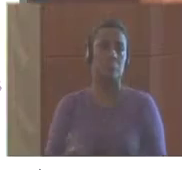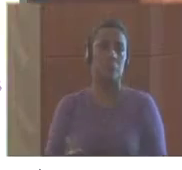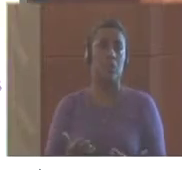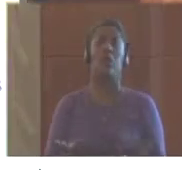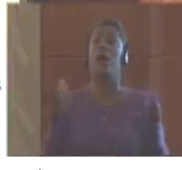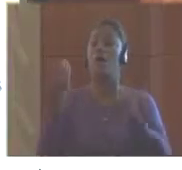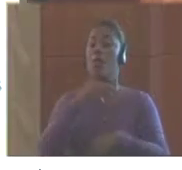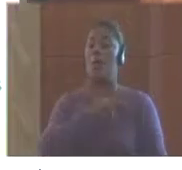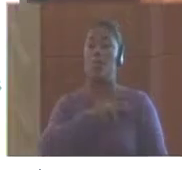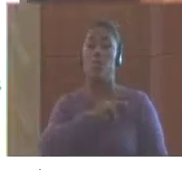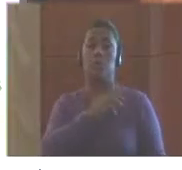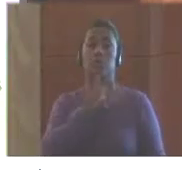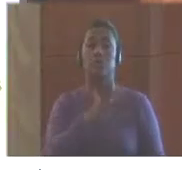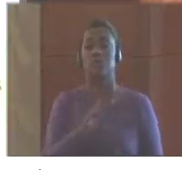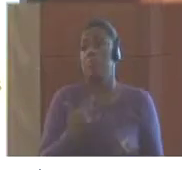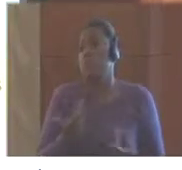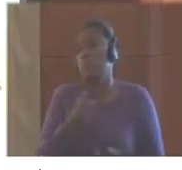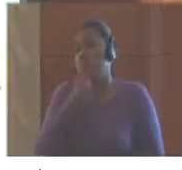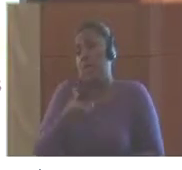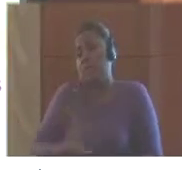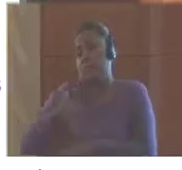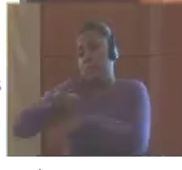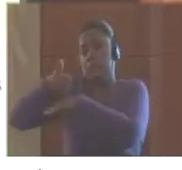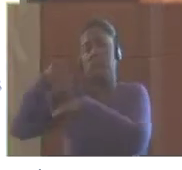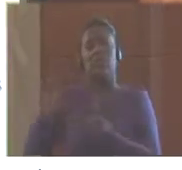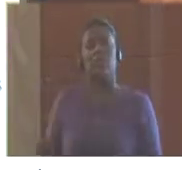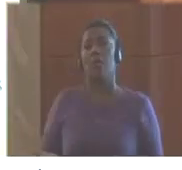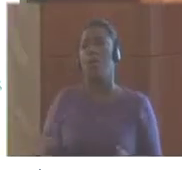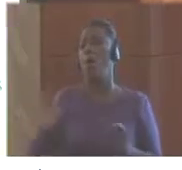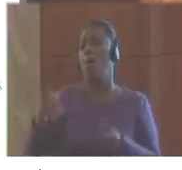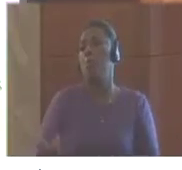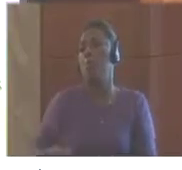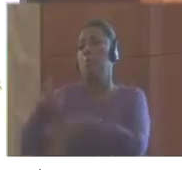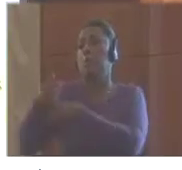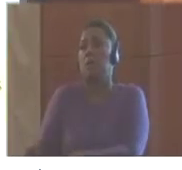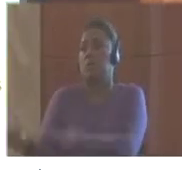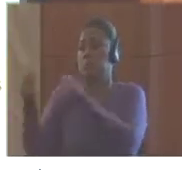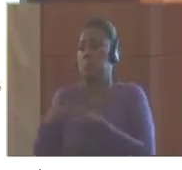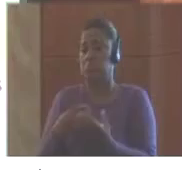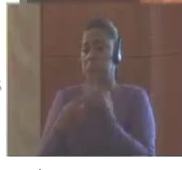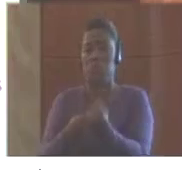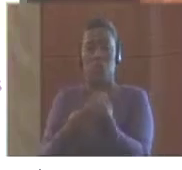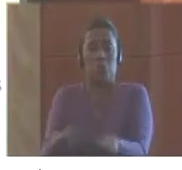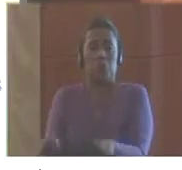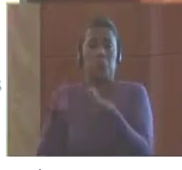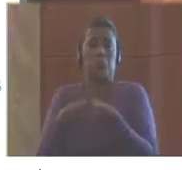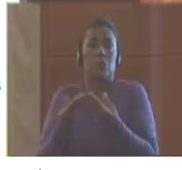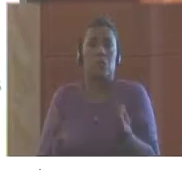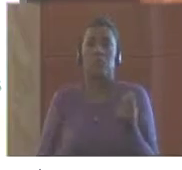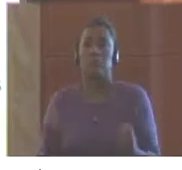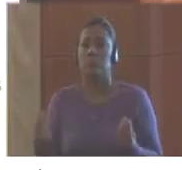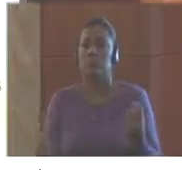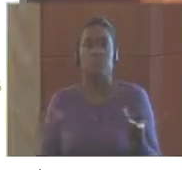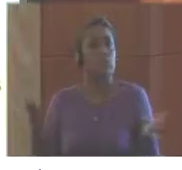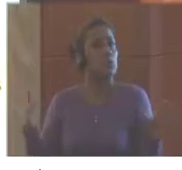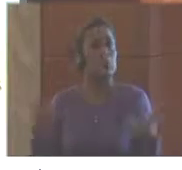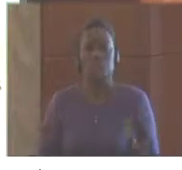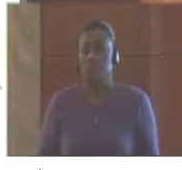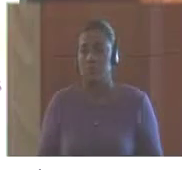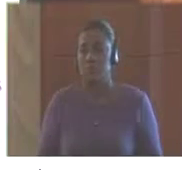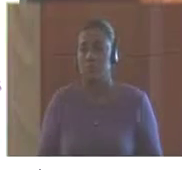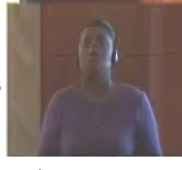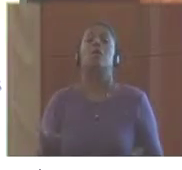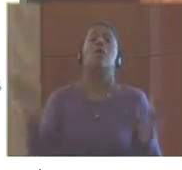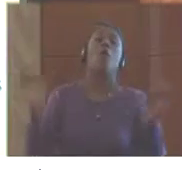cooperation. And of course, the local governments always complain that what if I don't have authority, and if I don't have resources, and it's little, but I can do